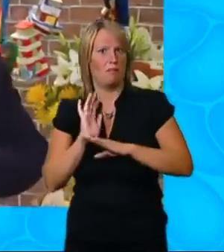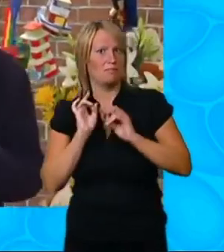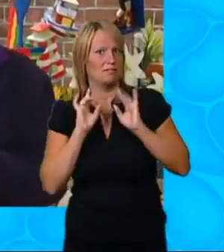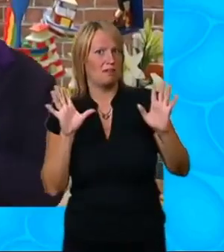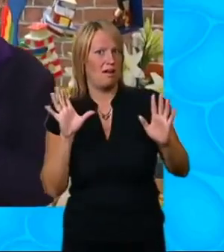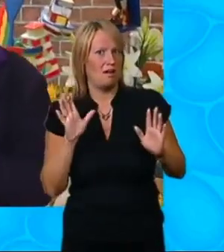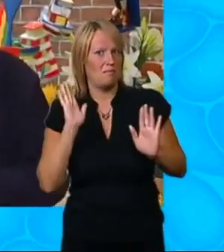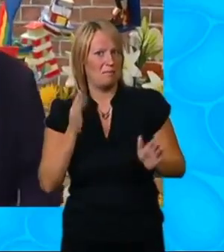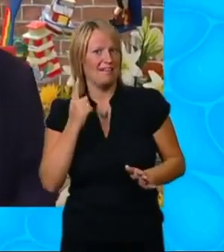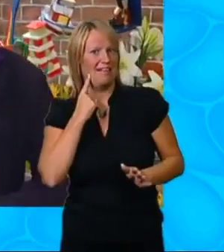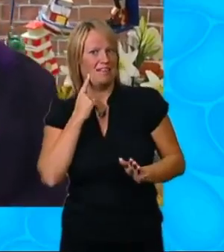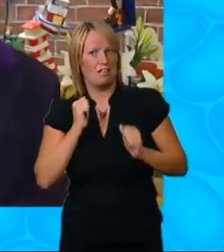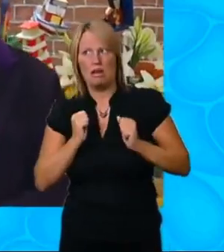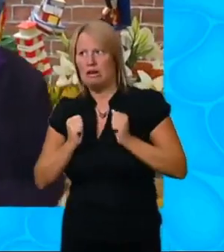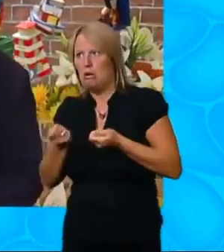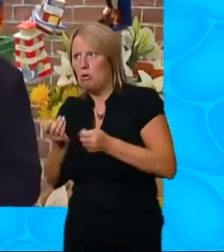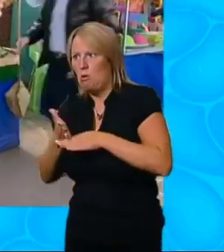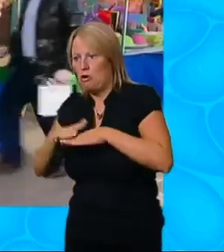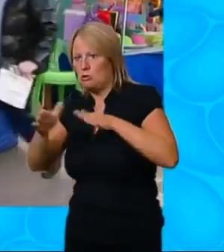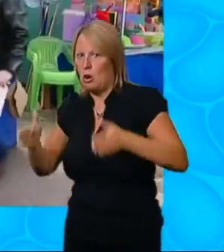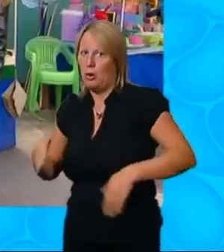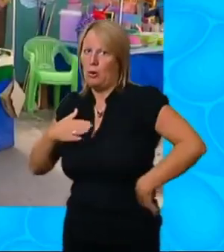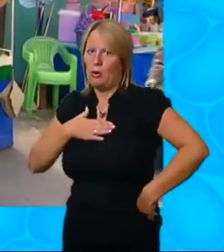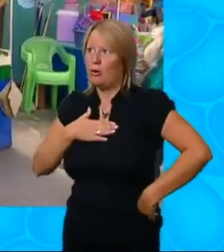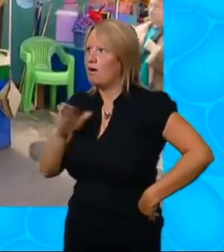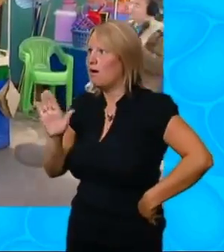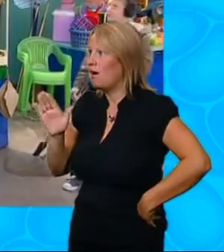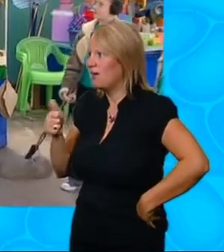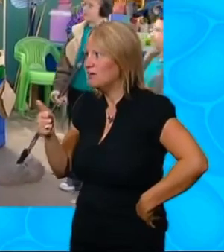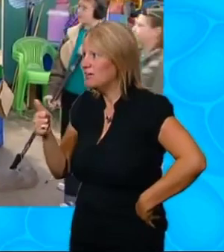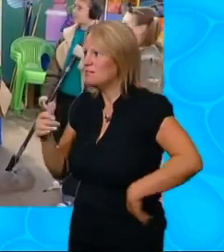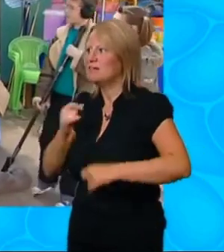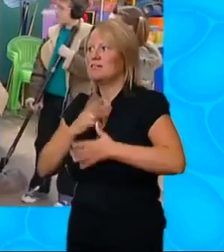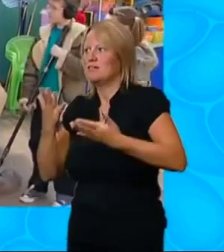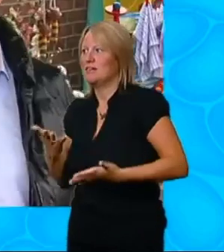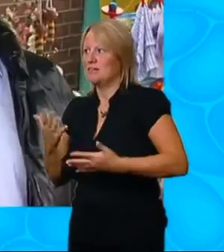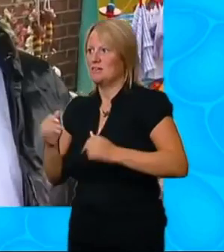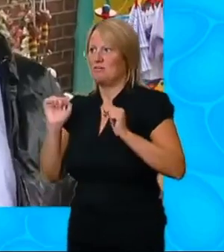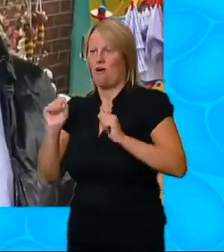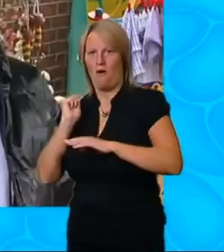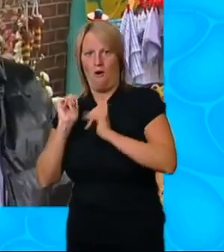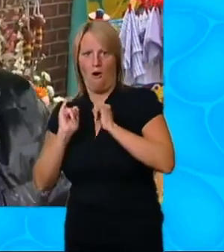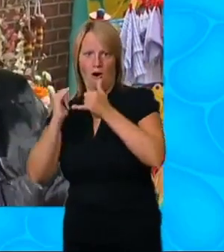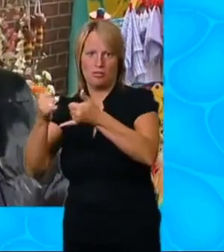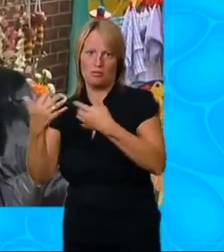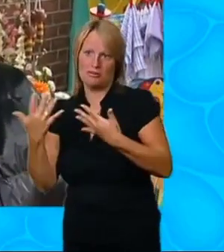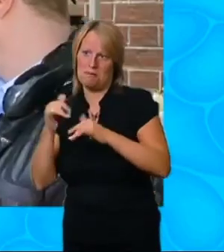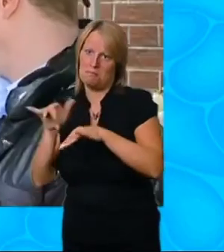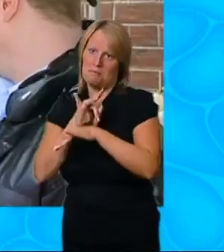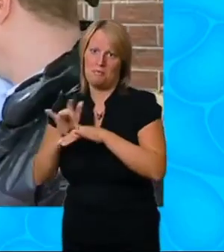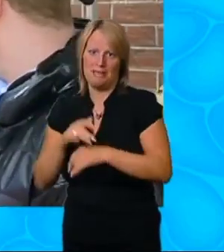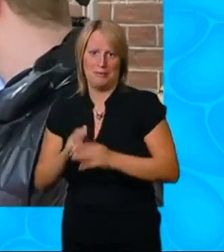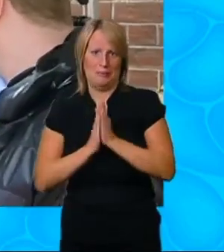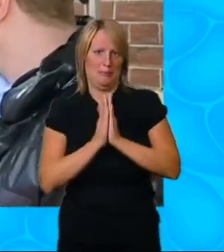Oh, being a film star must be easier than running a market stall. Hi, Rudy. How's my star today? Ready to give an Oscar-winning performance, I hope?